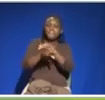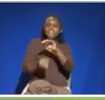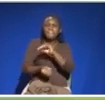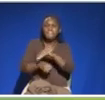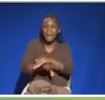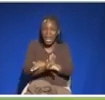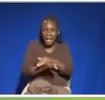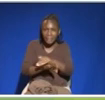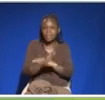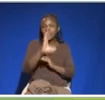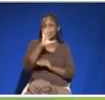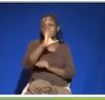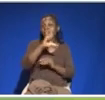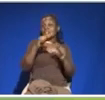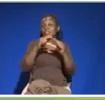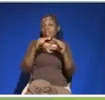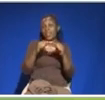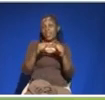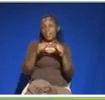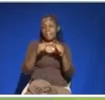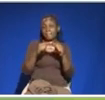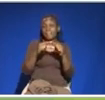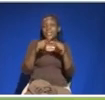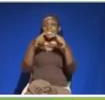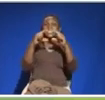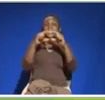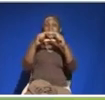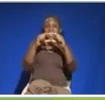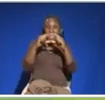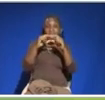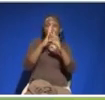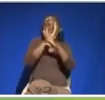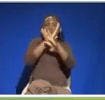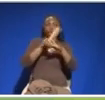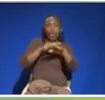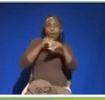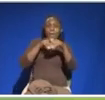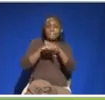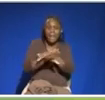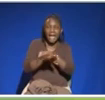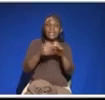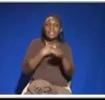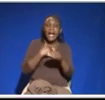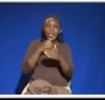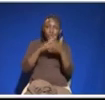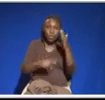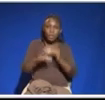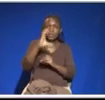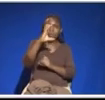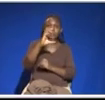that the cell wall that is found in plant cells is made up of cellulose